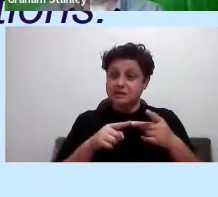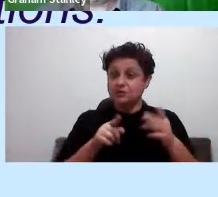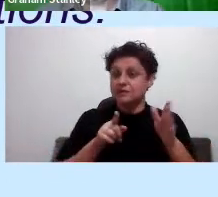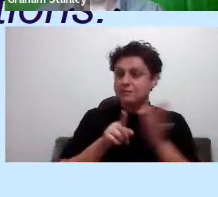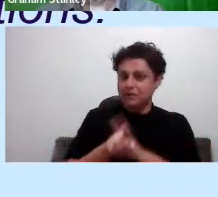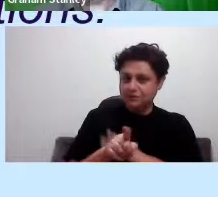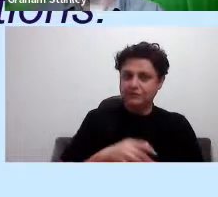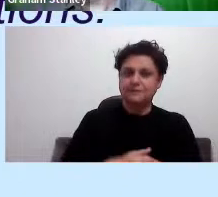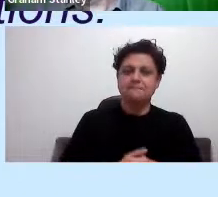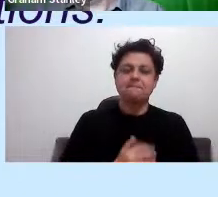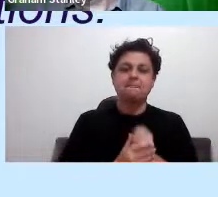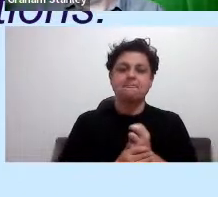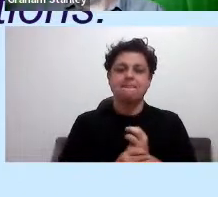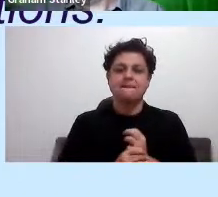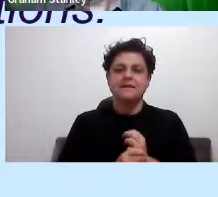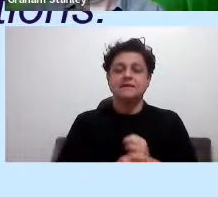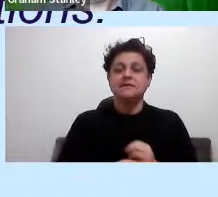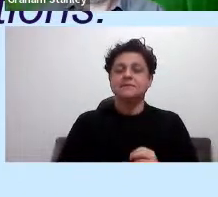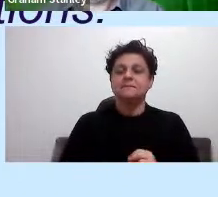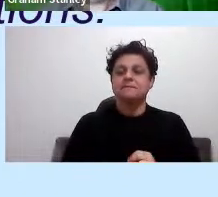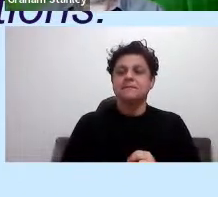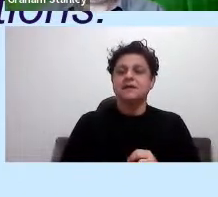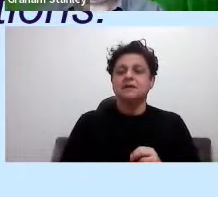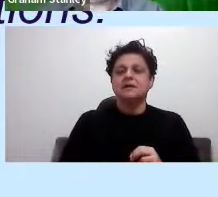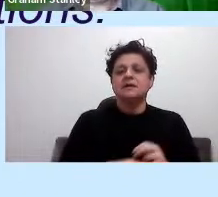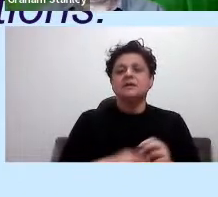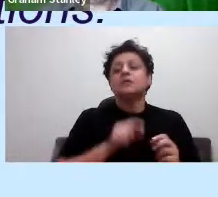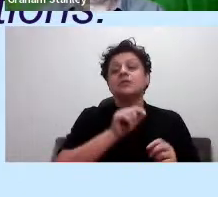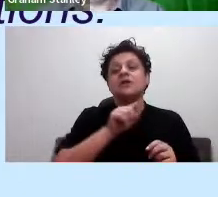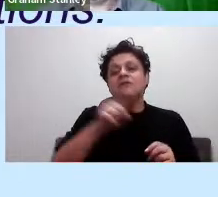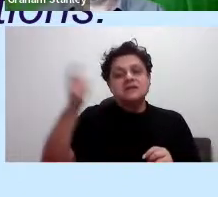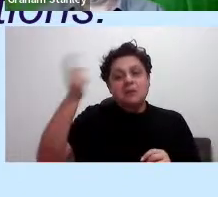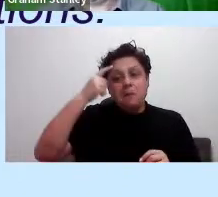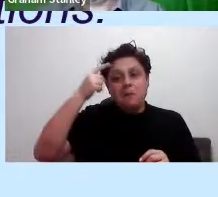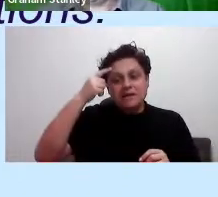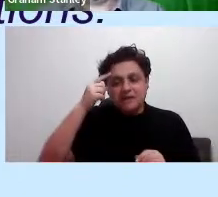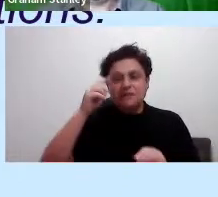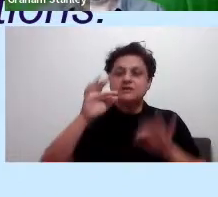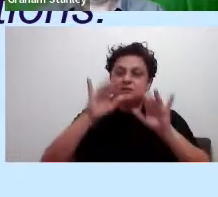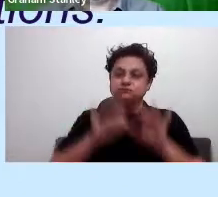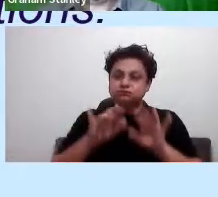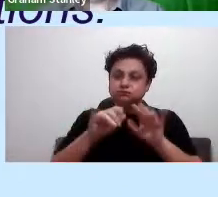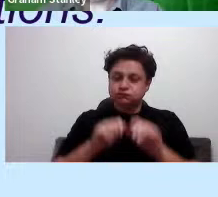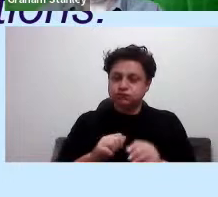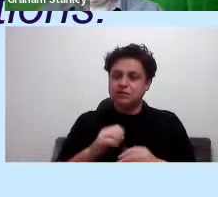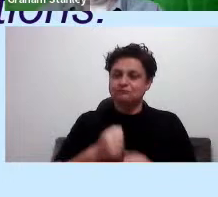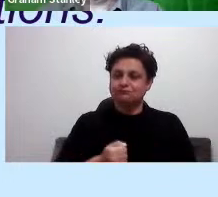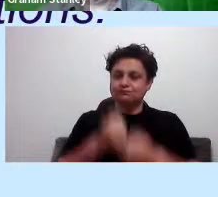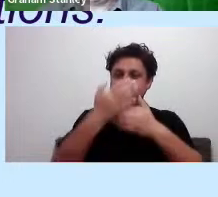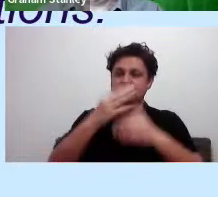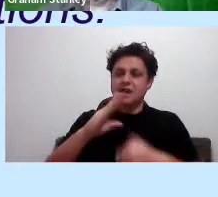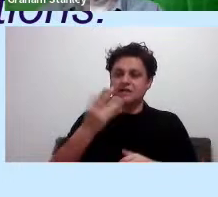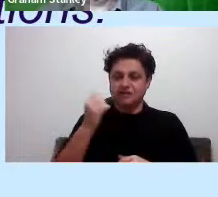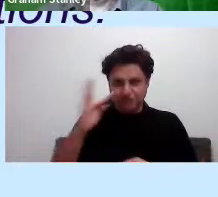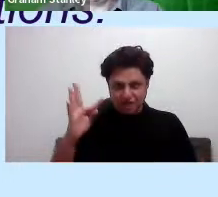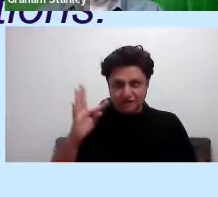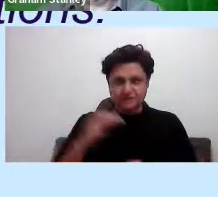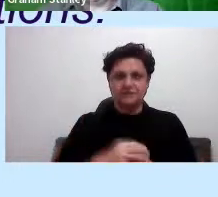pop something in the chat, is why do we need to differentiate learning? Why is it